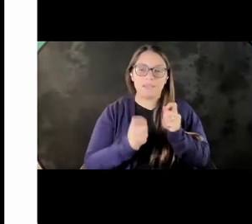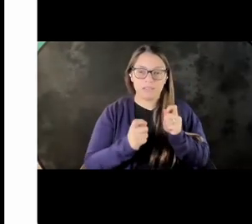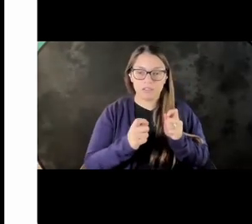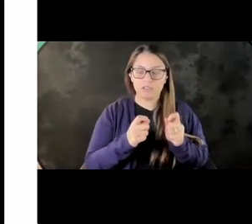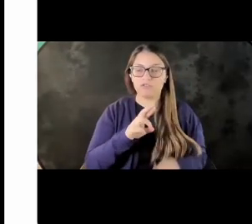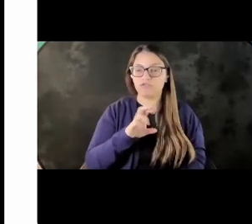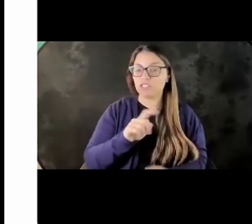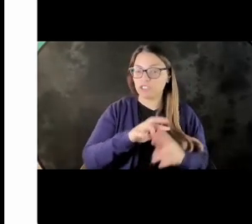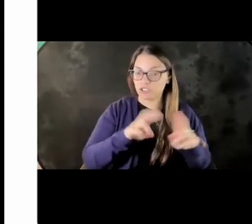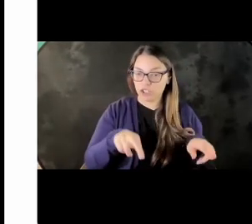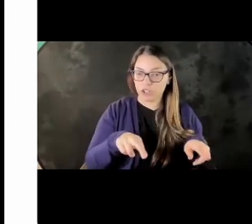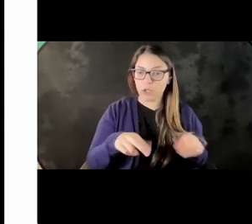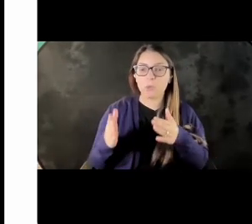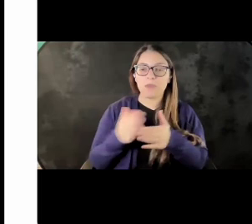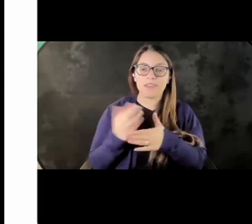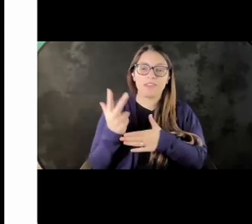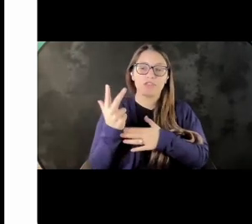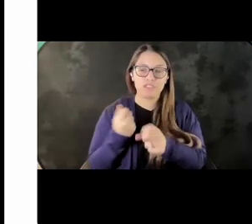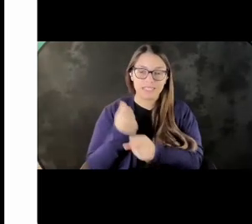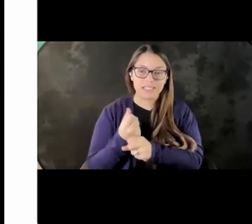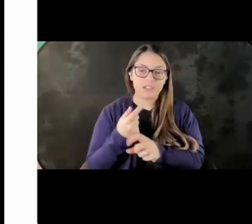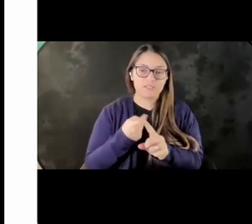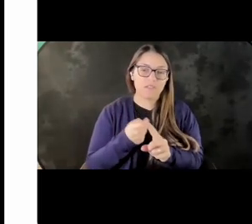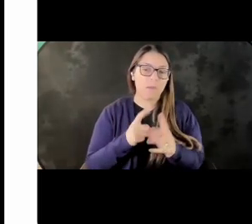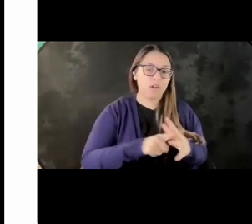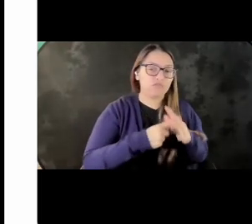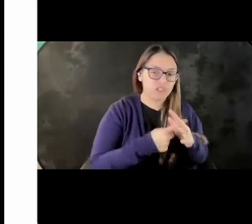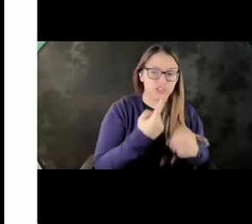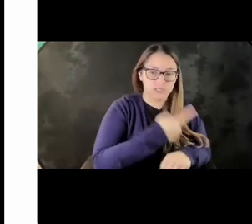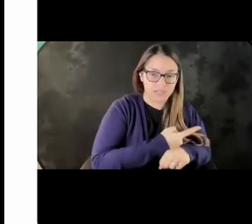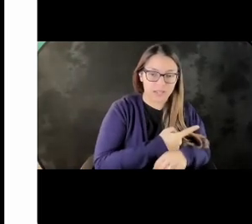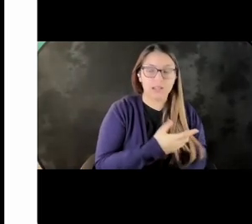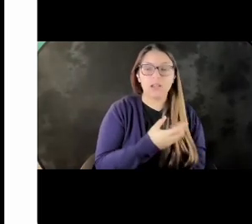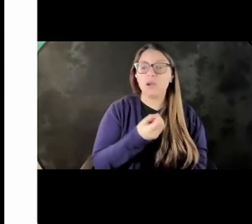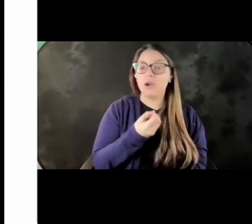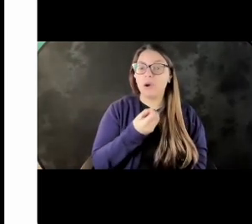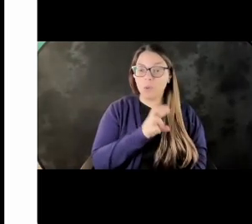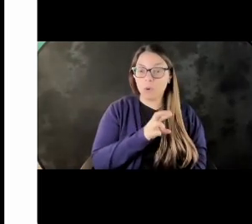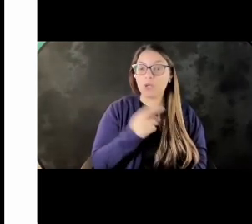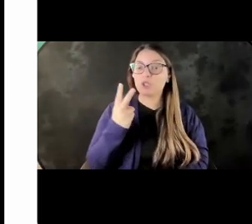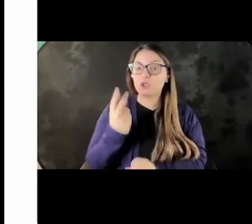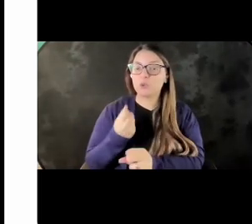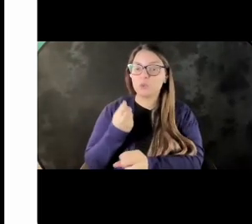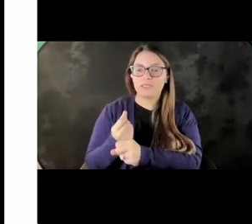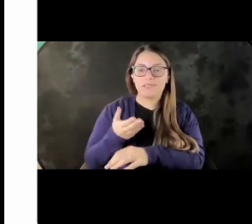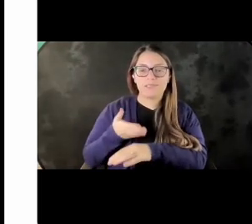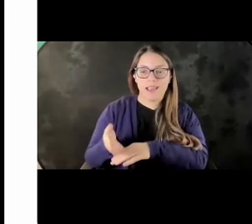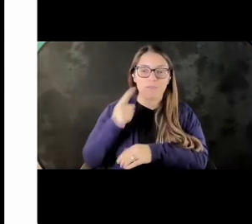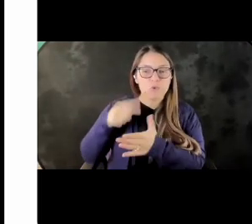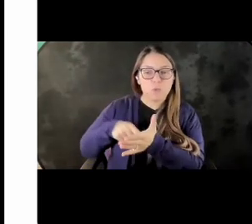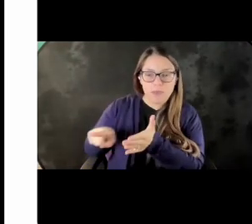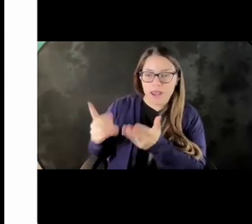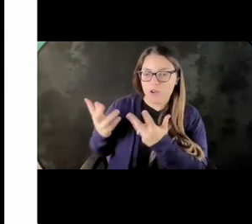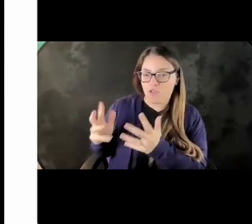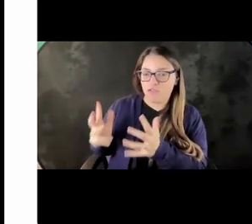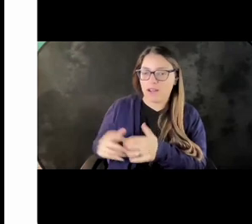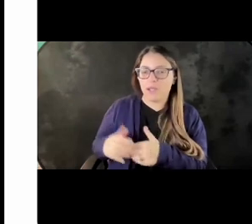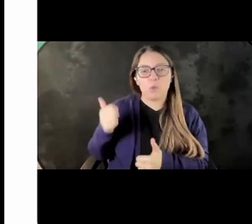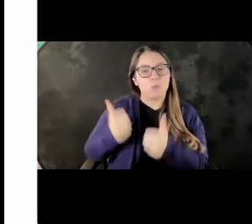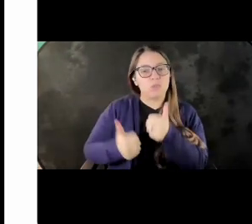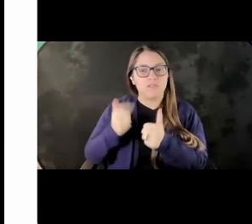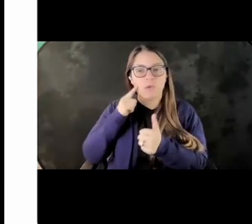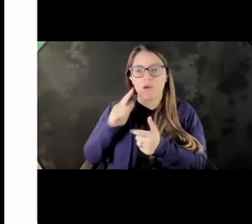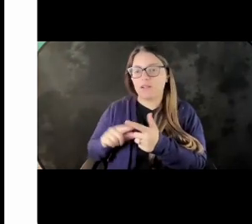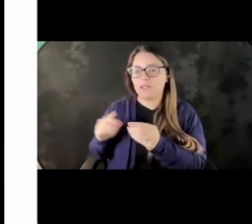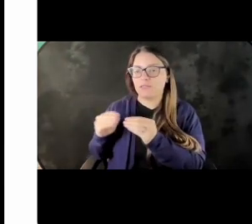you filed the original return, or 2 years after the date you paid the tax, whichever is later. You may want to